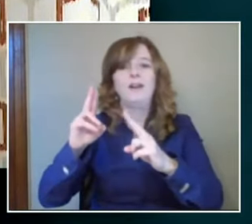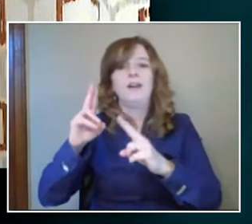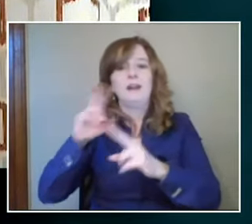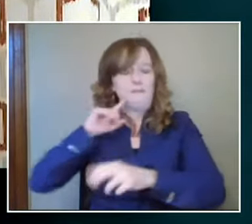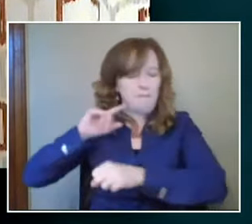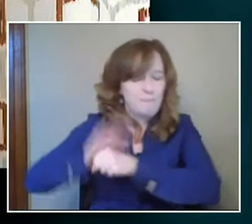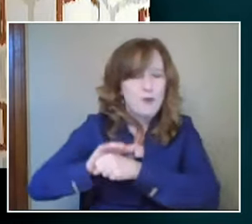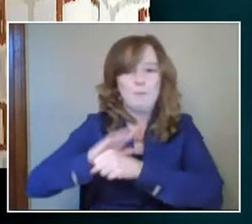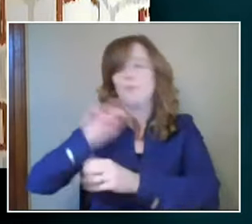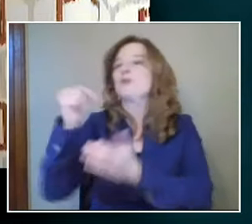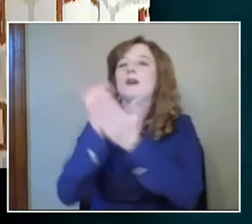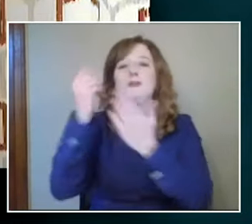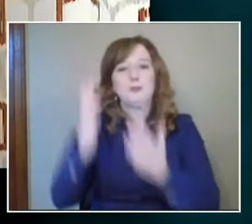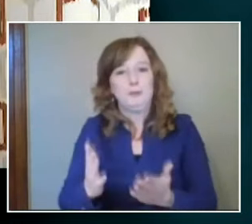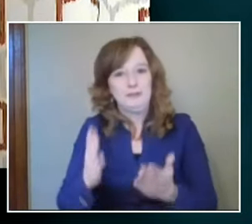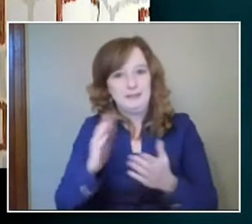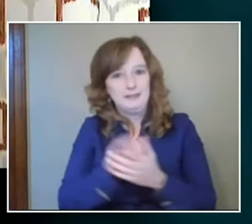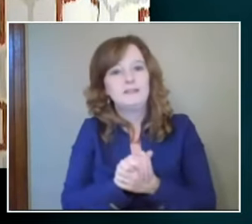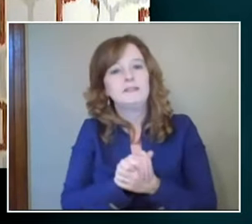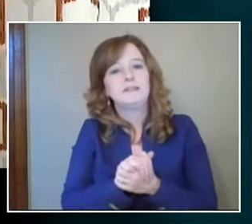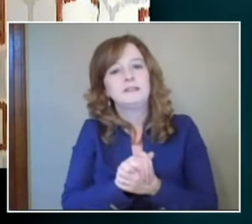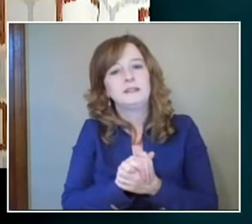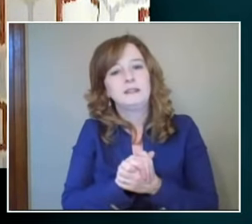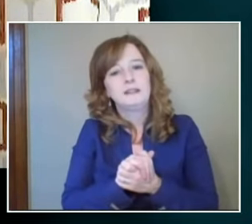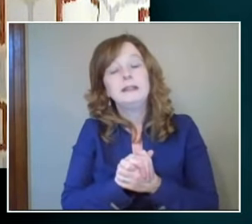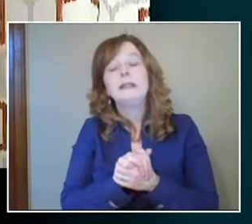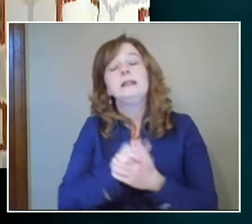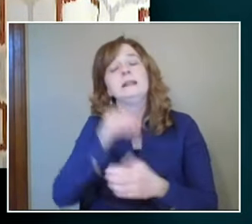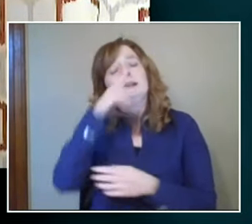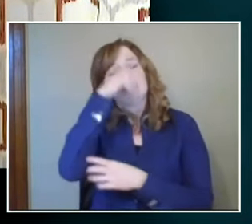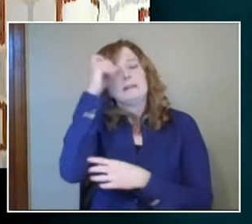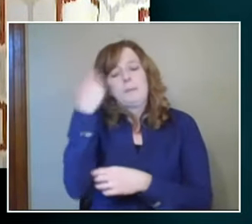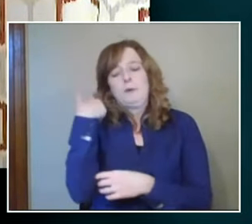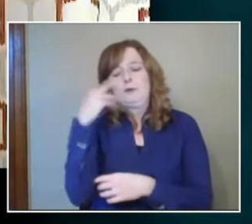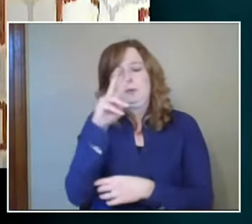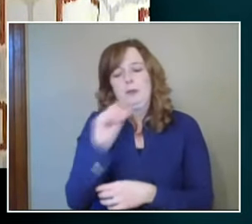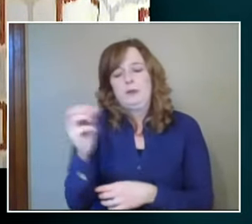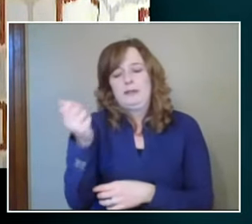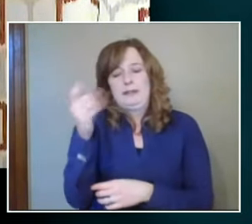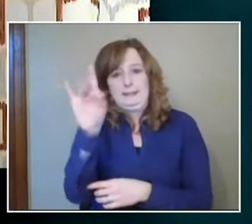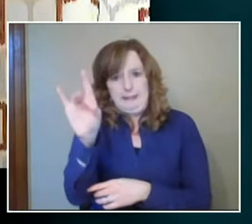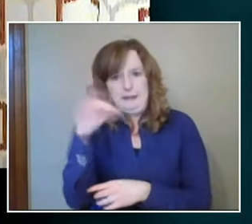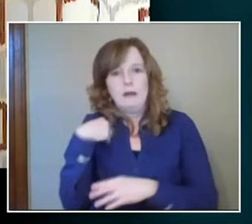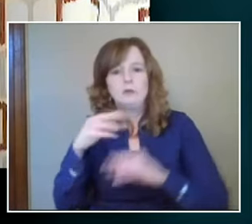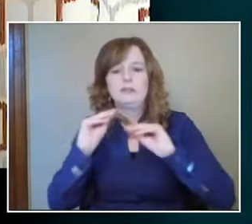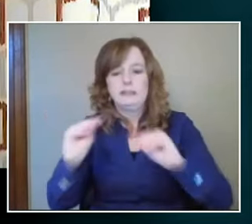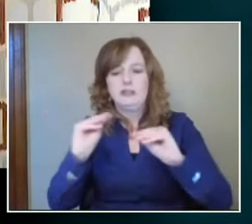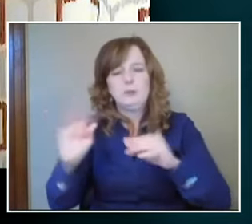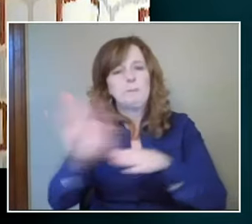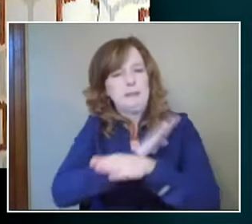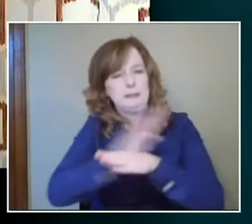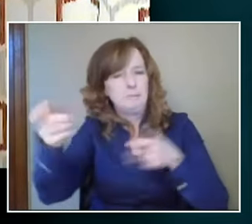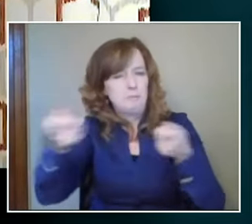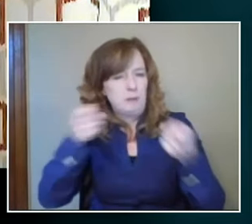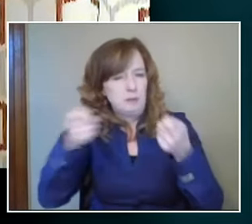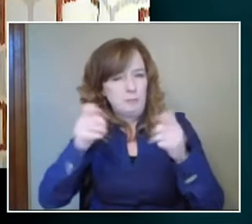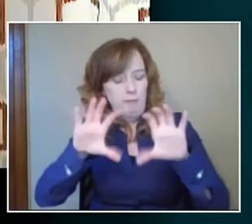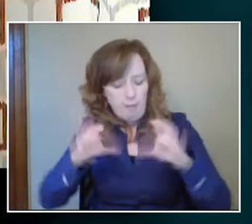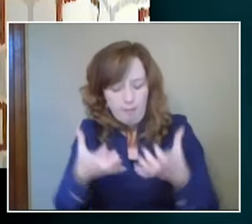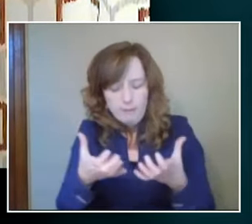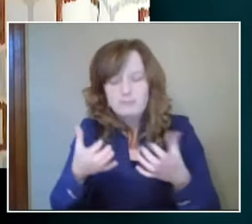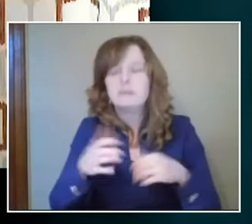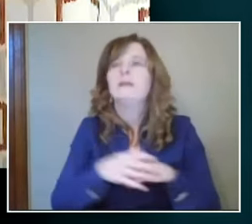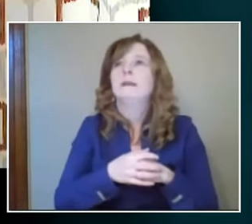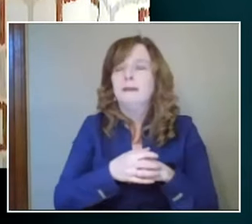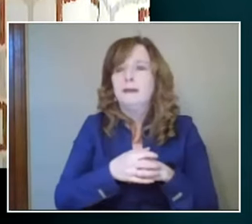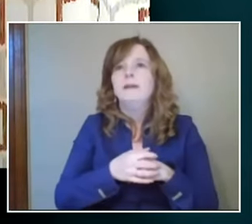College. In the summer of 2018, I was teaching a class, a business management class, in Delaware Hall. And after